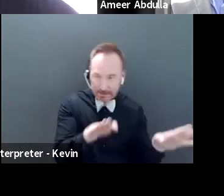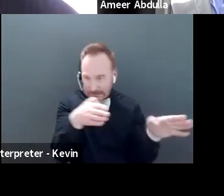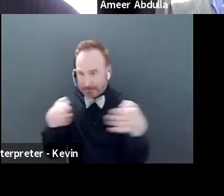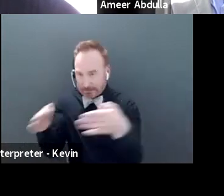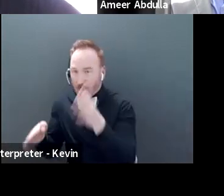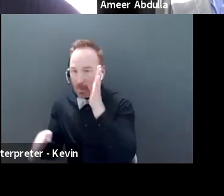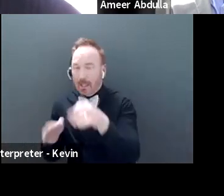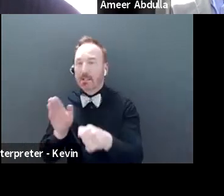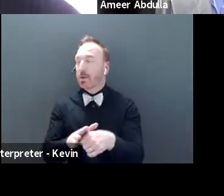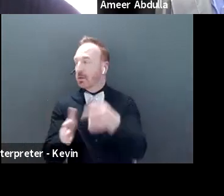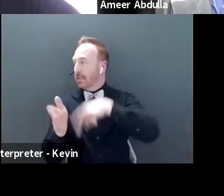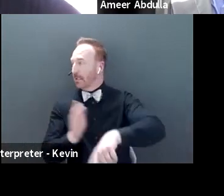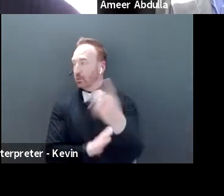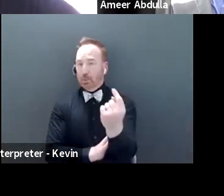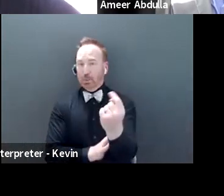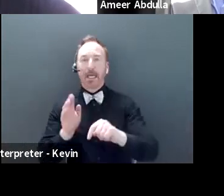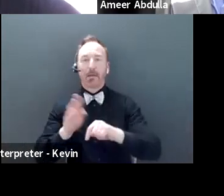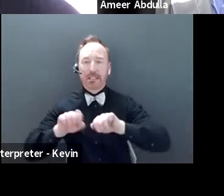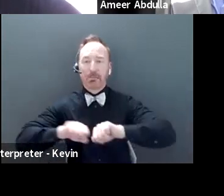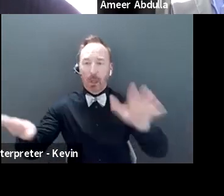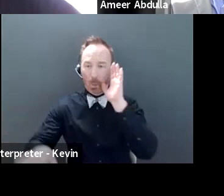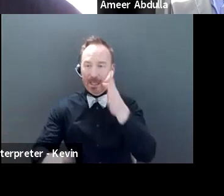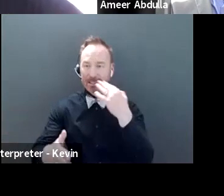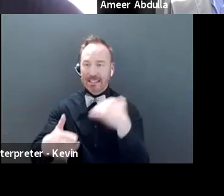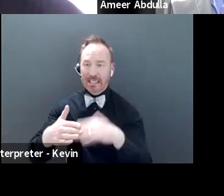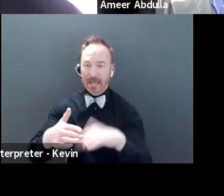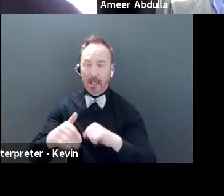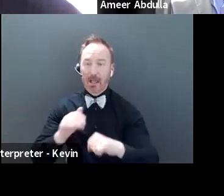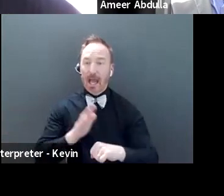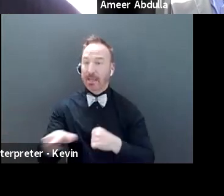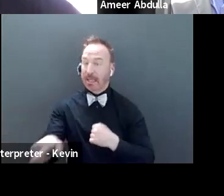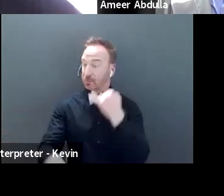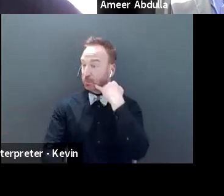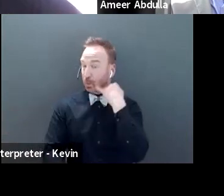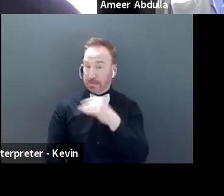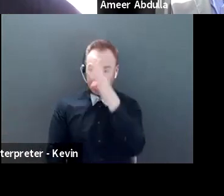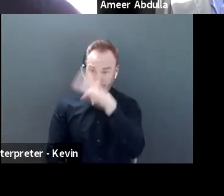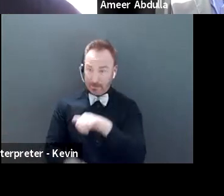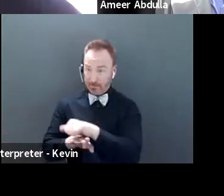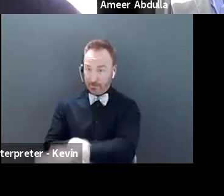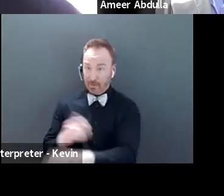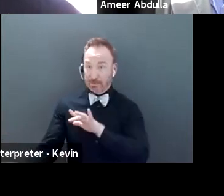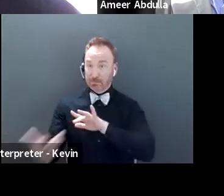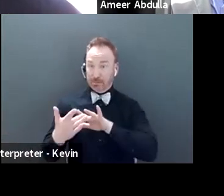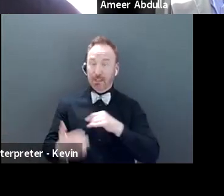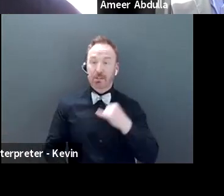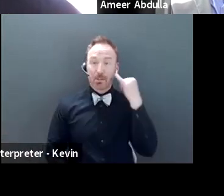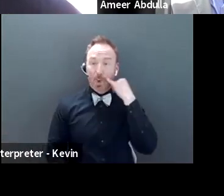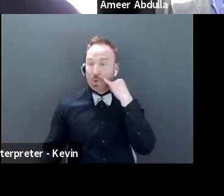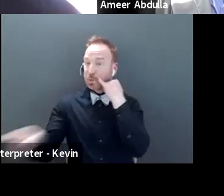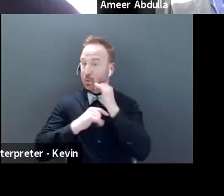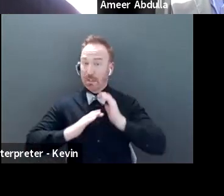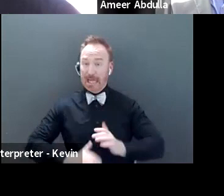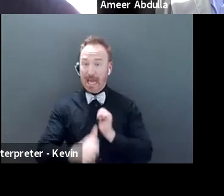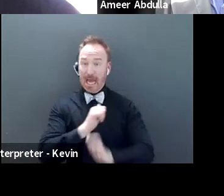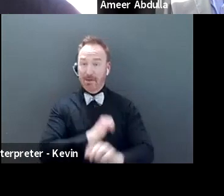next Tuesday. And then you can follow up with me if you'd like a direct referral then. If you're not a client of Innovation Guelph, as this